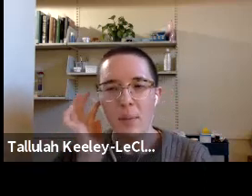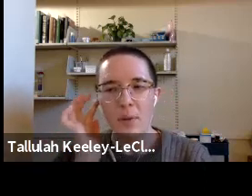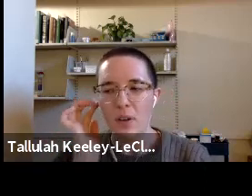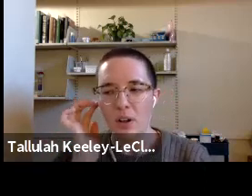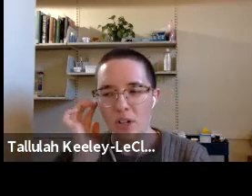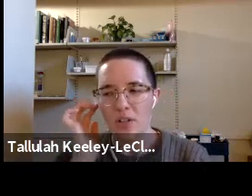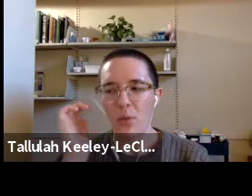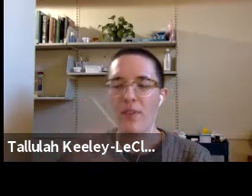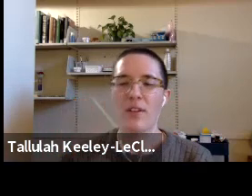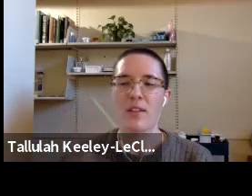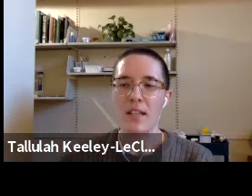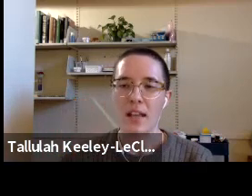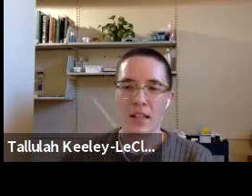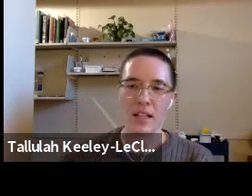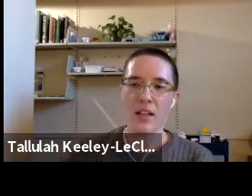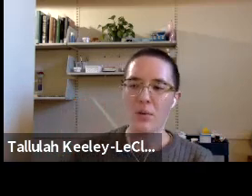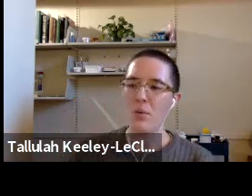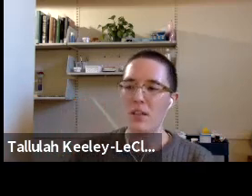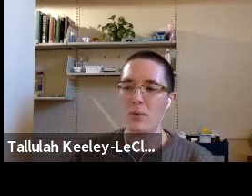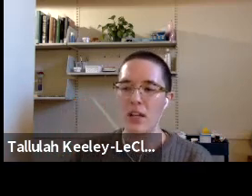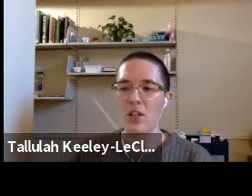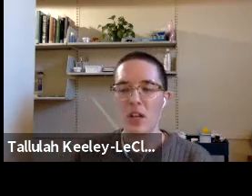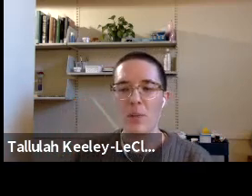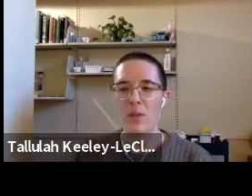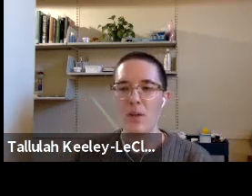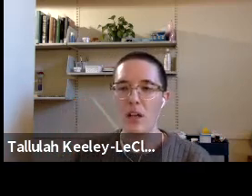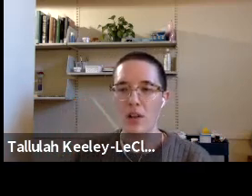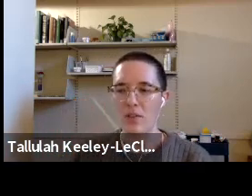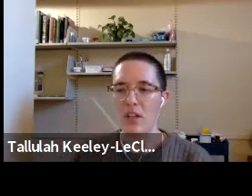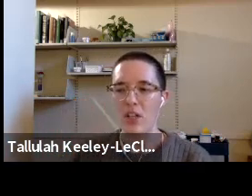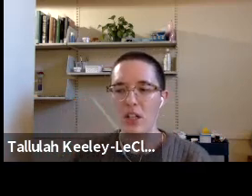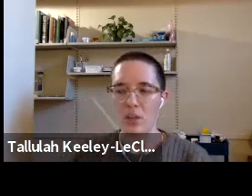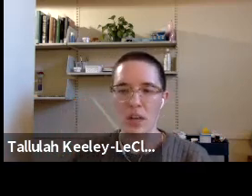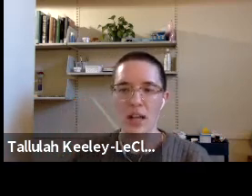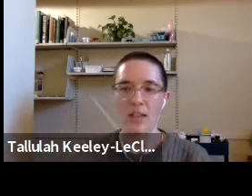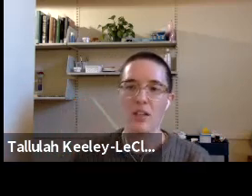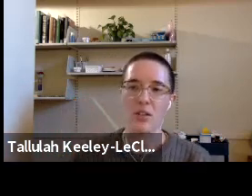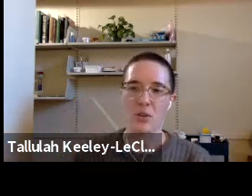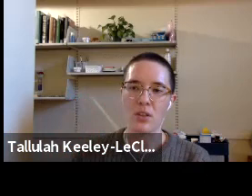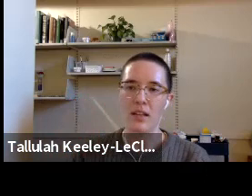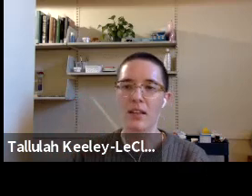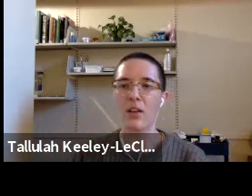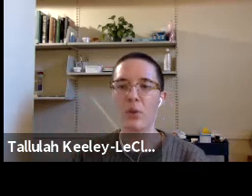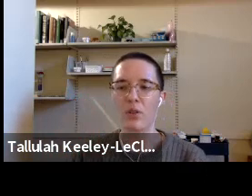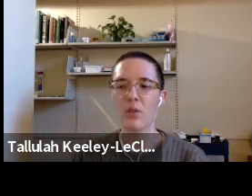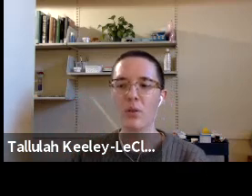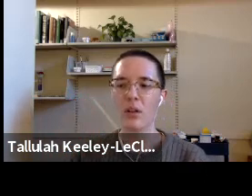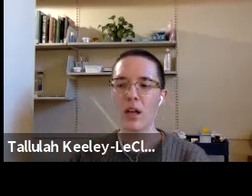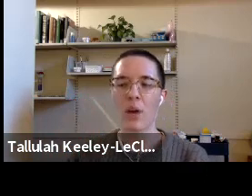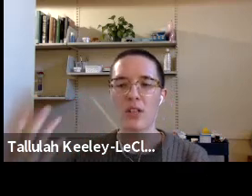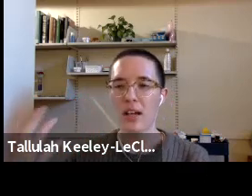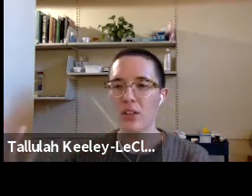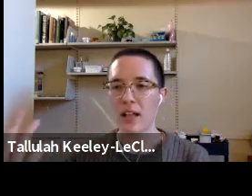these examples are just a way for us to begin thinking through this relationship between conservation, eugenics, and institutions like the Yale Forestry